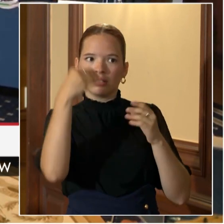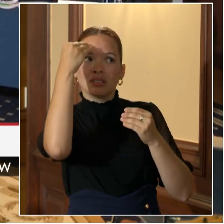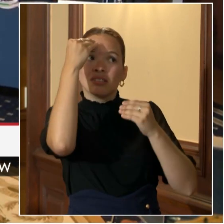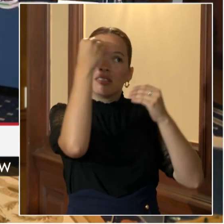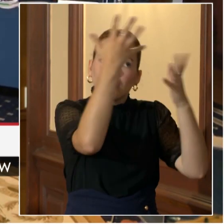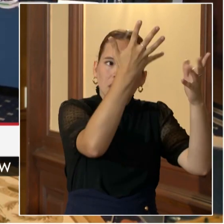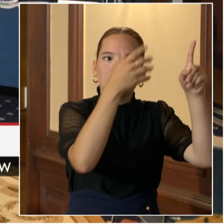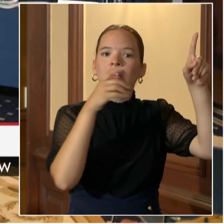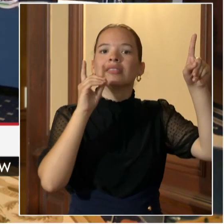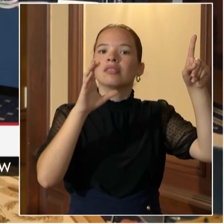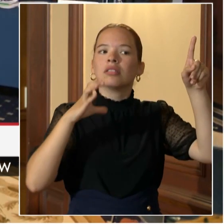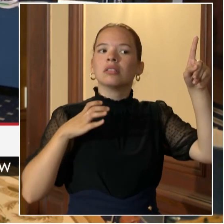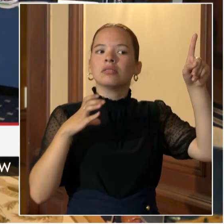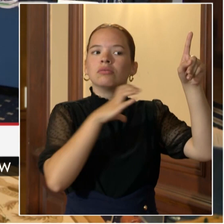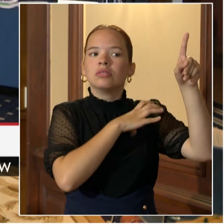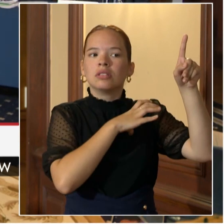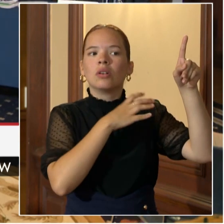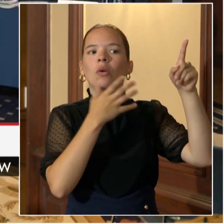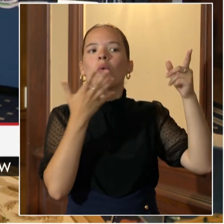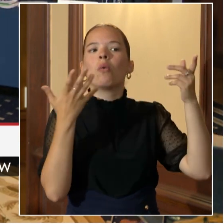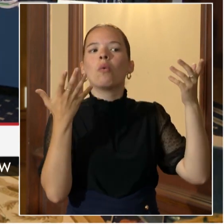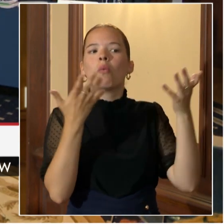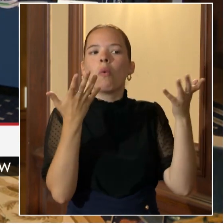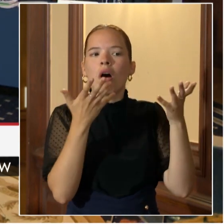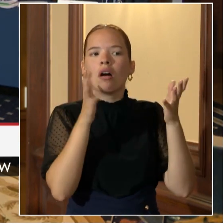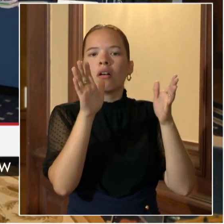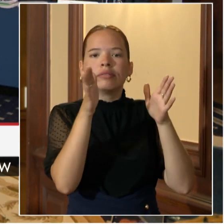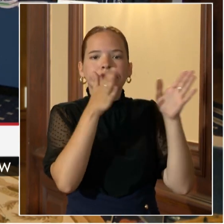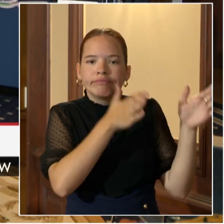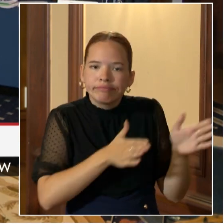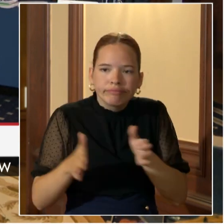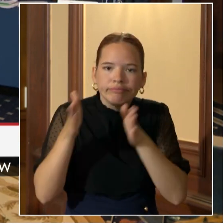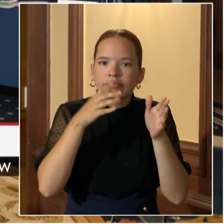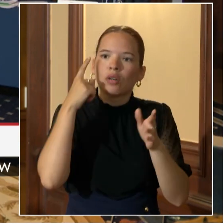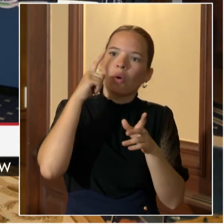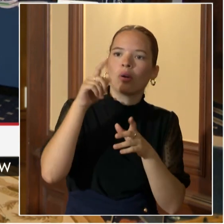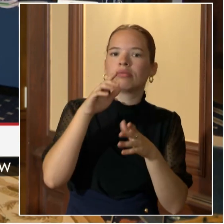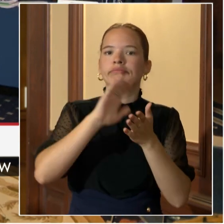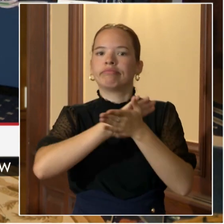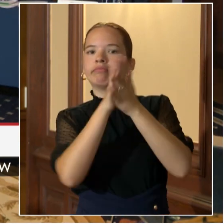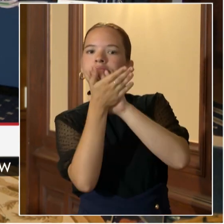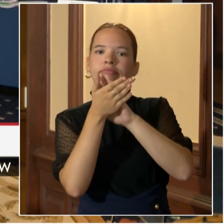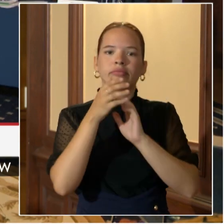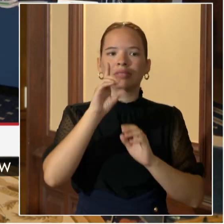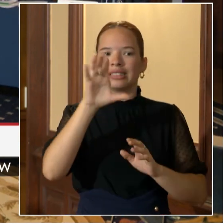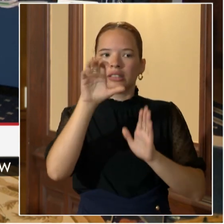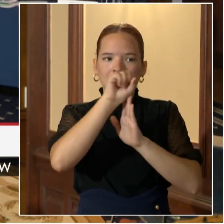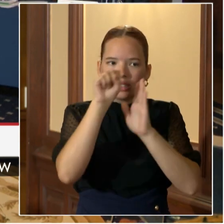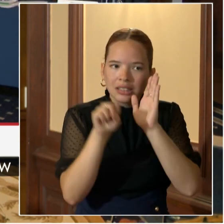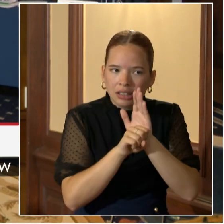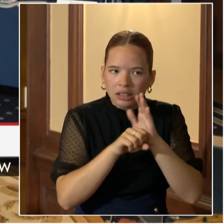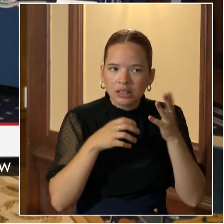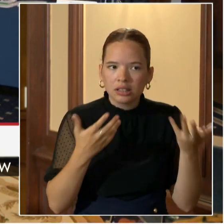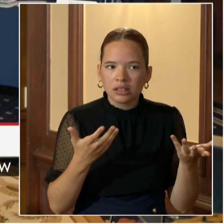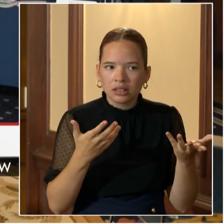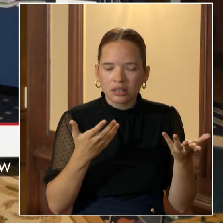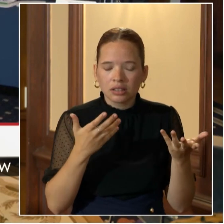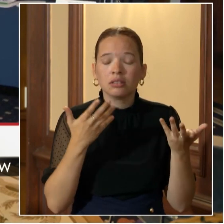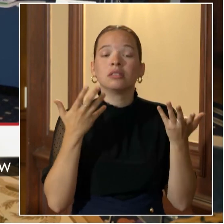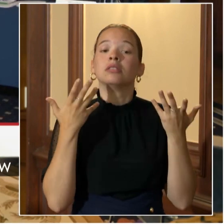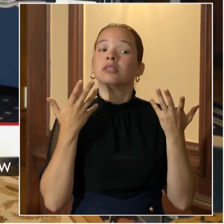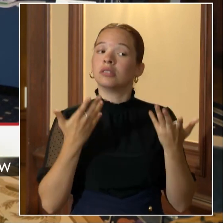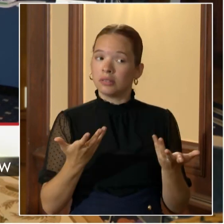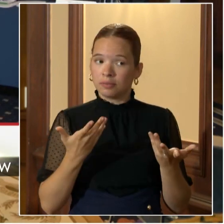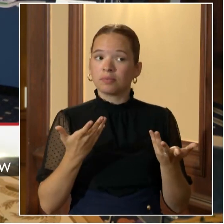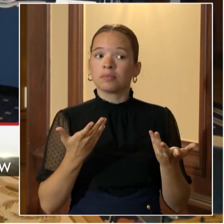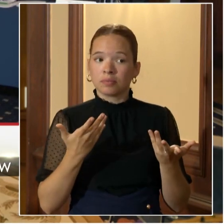mayor on our progress and what's going on. So I just want to say that there's a lovely gentleman from Georgia named